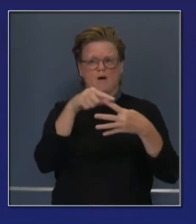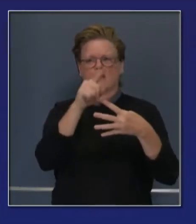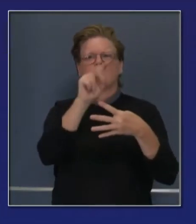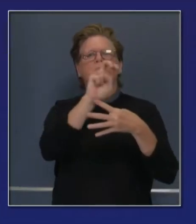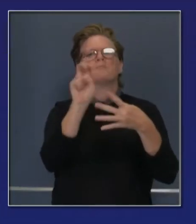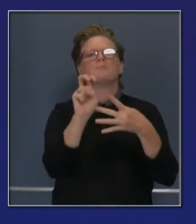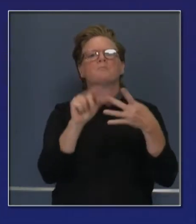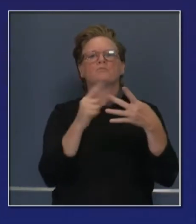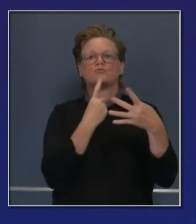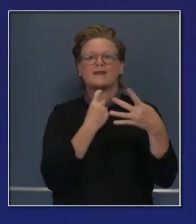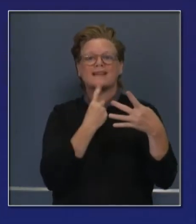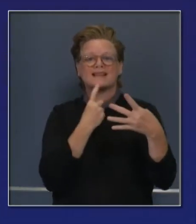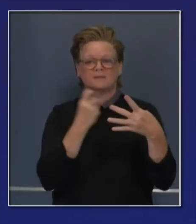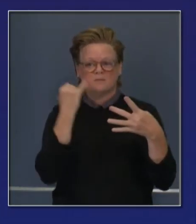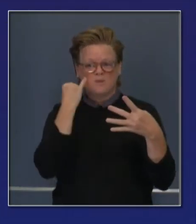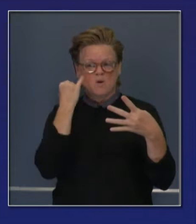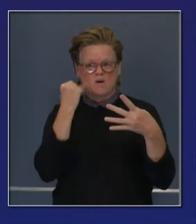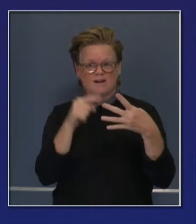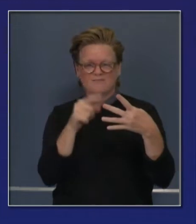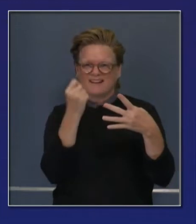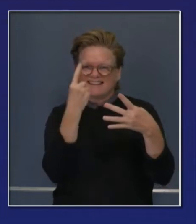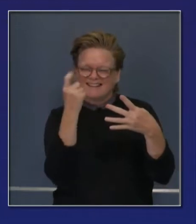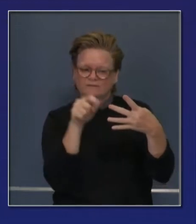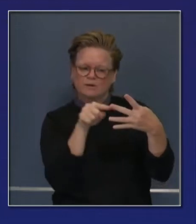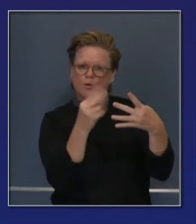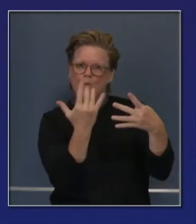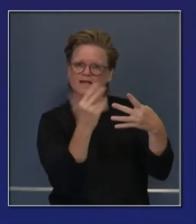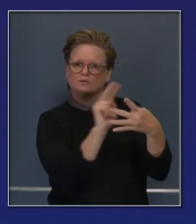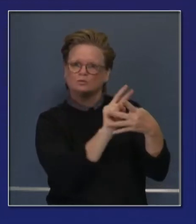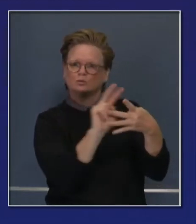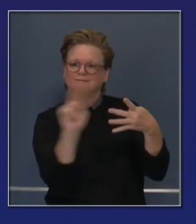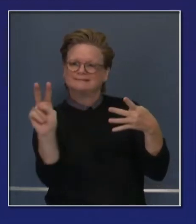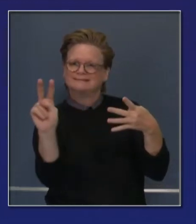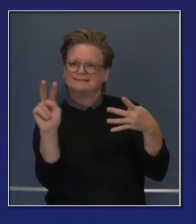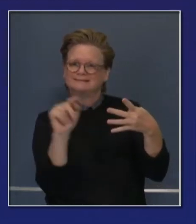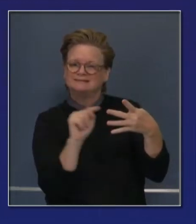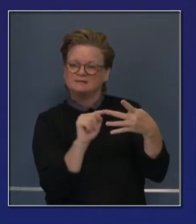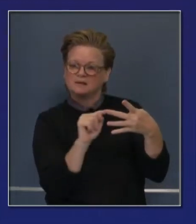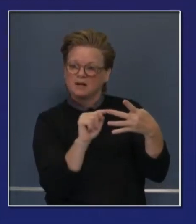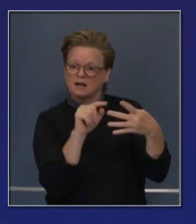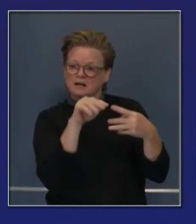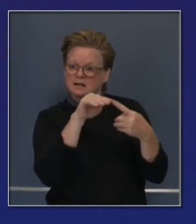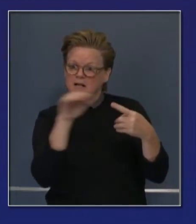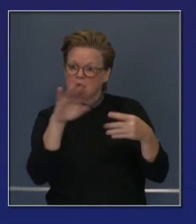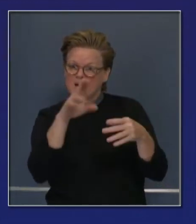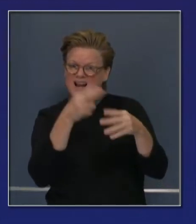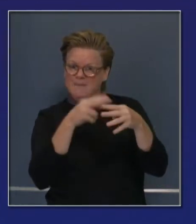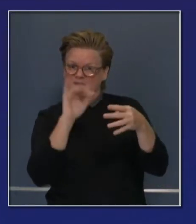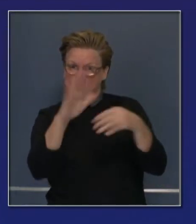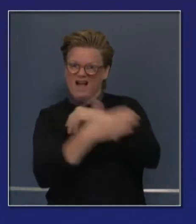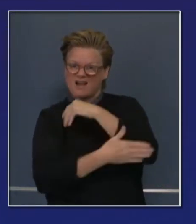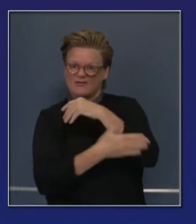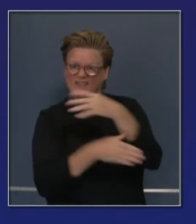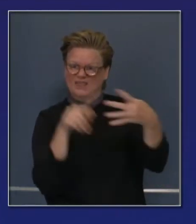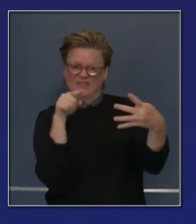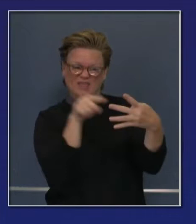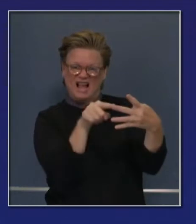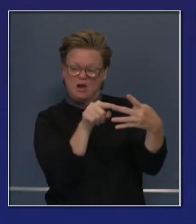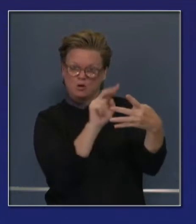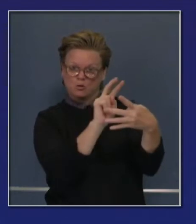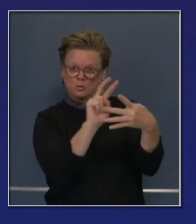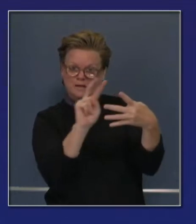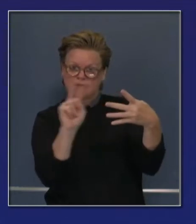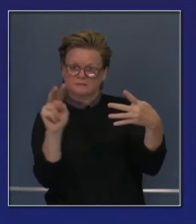still have to wait 2 weeks to open up schools and have those important conversations. So this has not changed. We still have